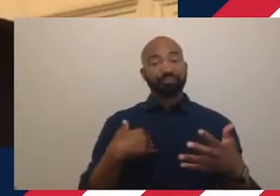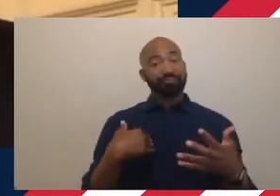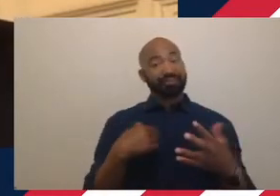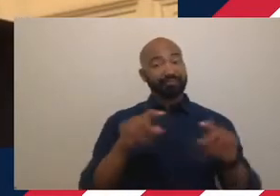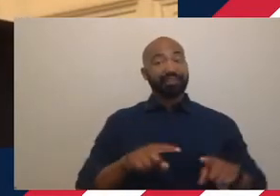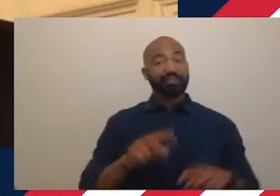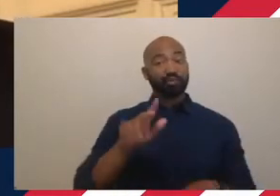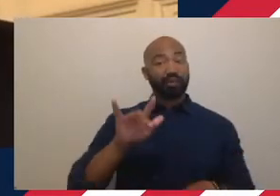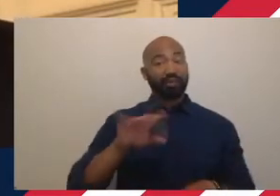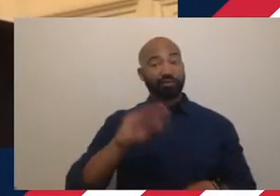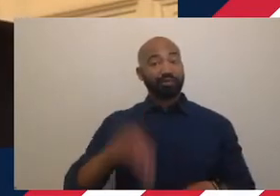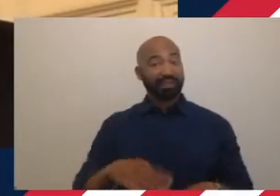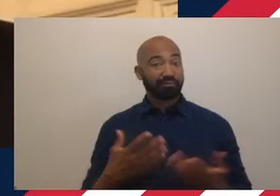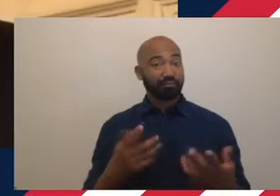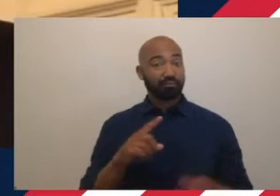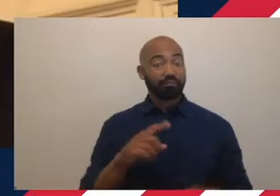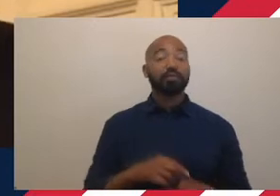tests,